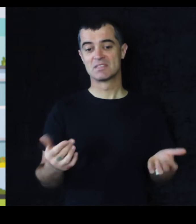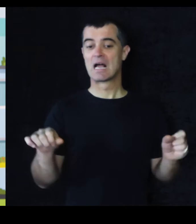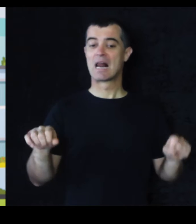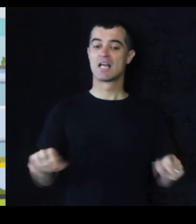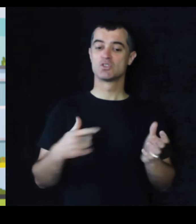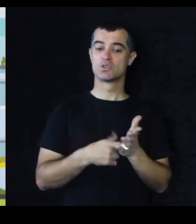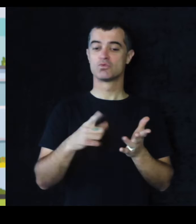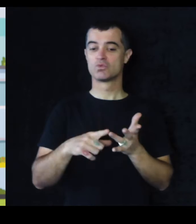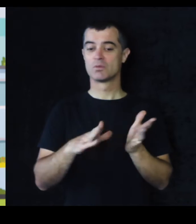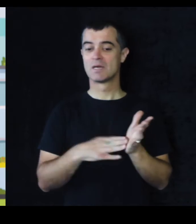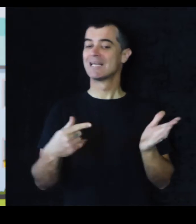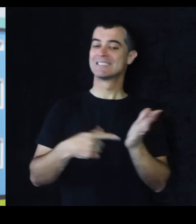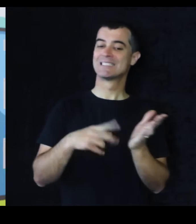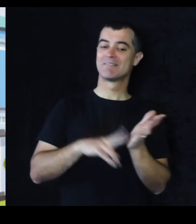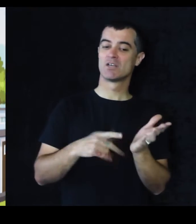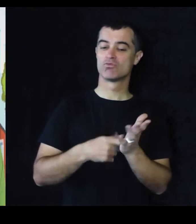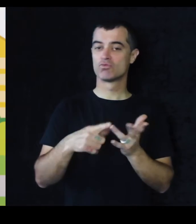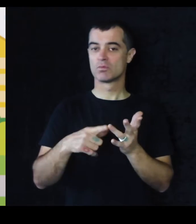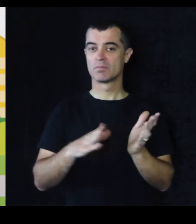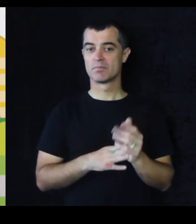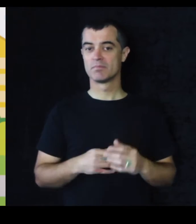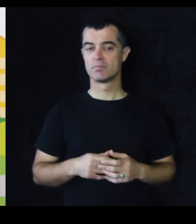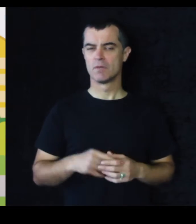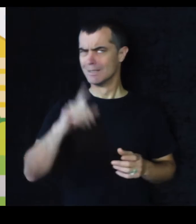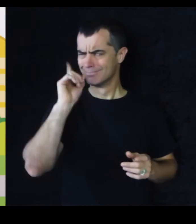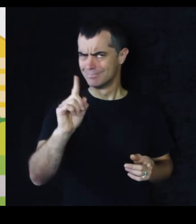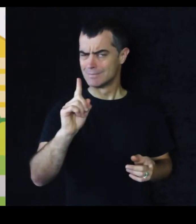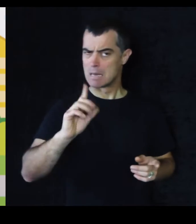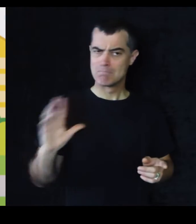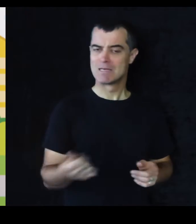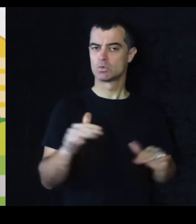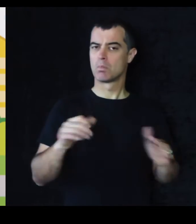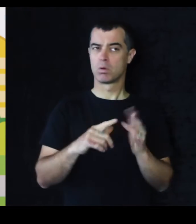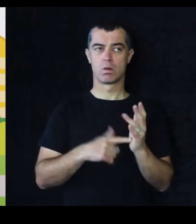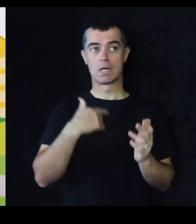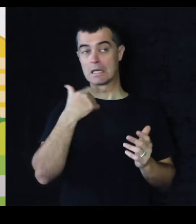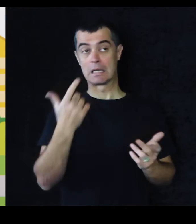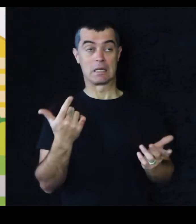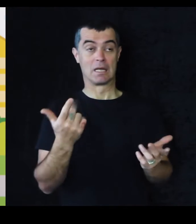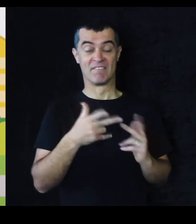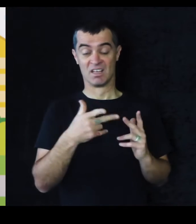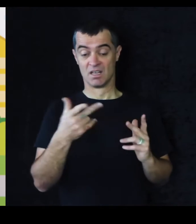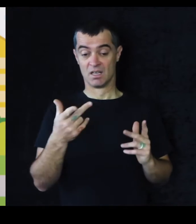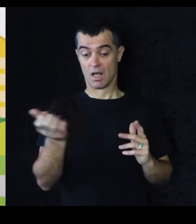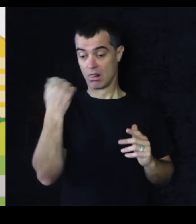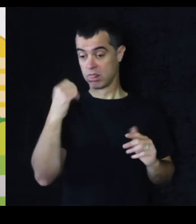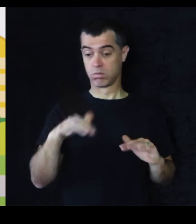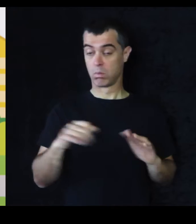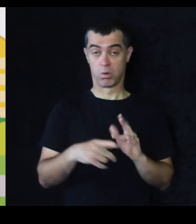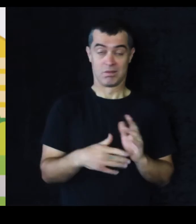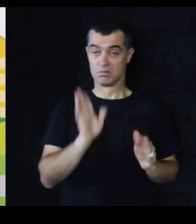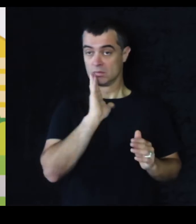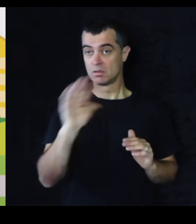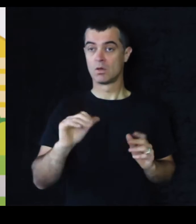lounge room, TV room sort of set up. I've got to have a swimming pool. Absolutely. I don't care how dinky it is. I don't care. One of those ones